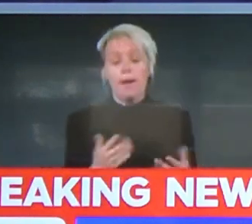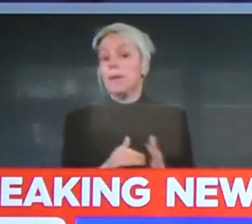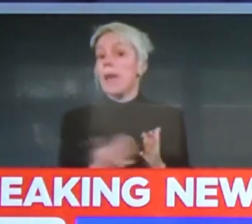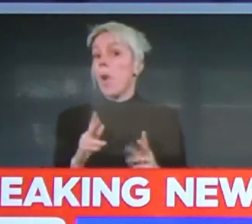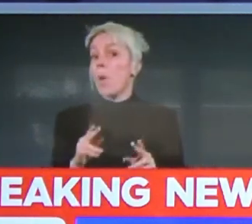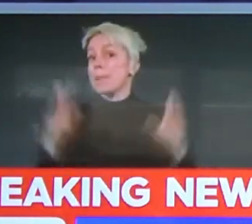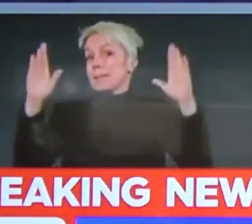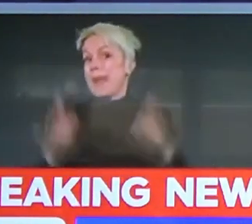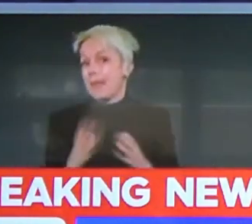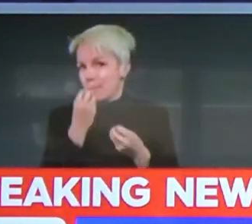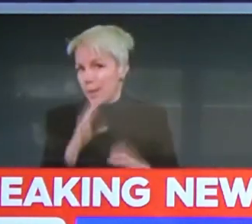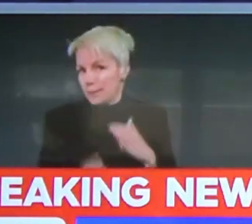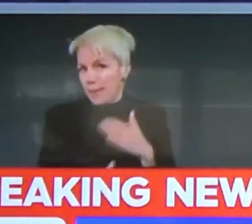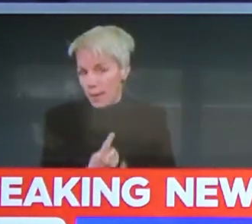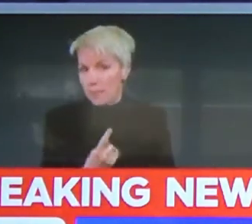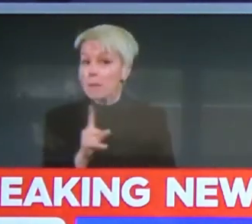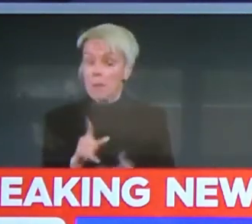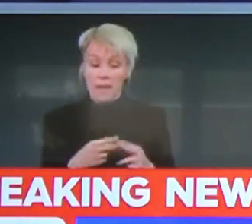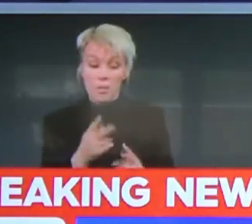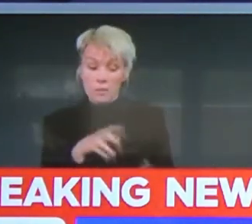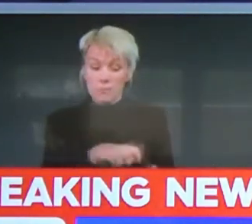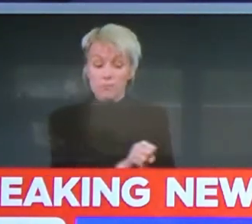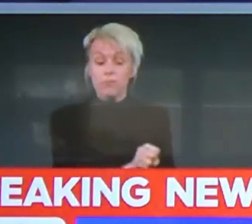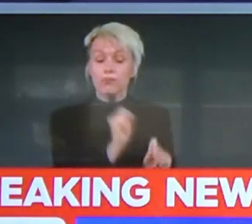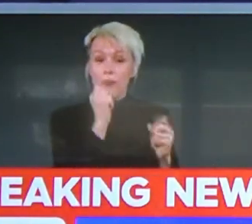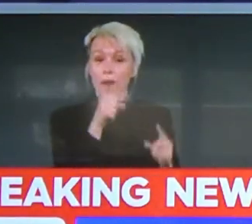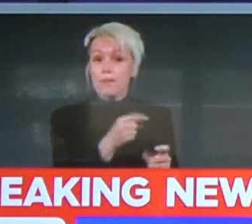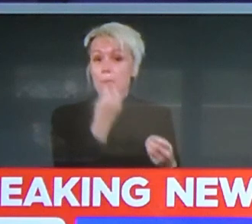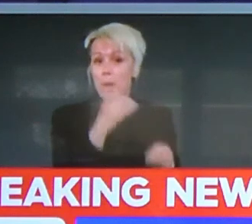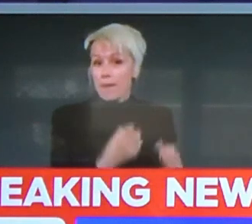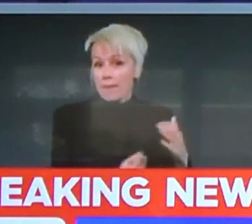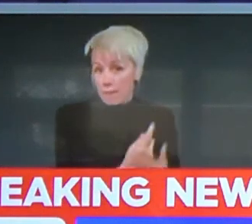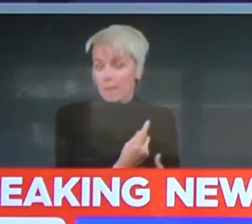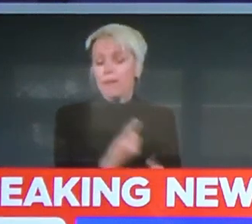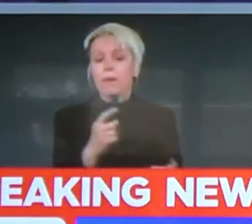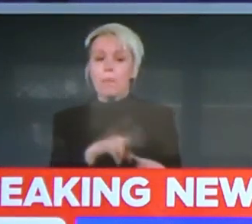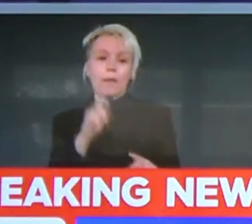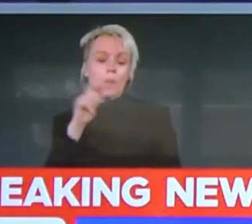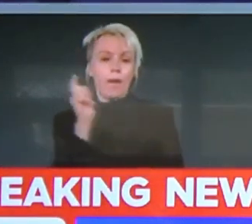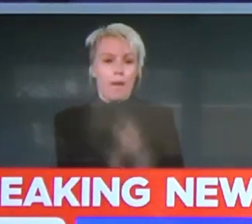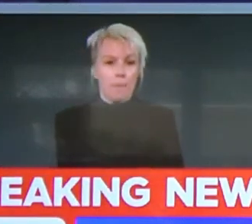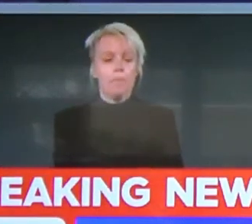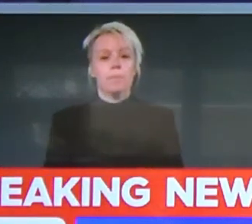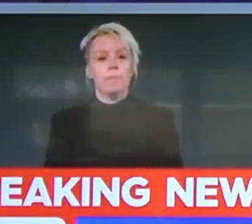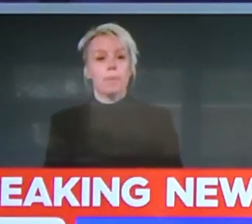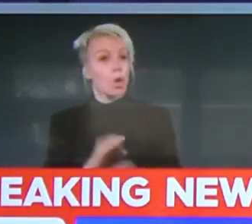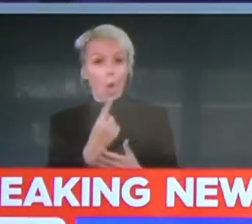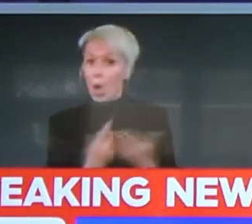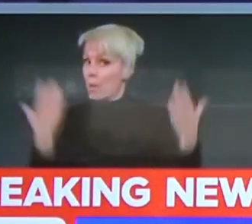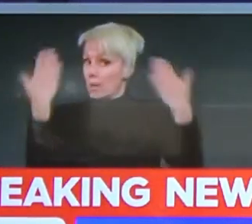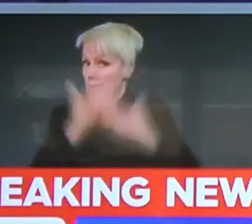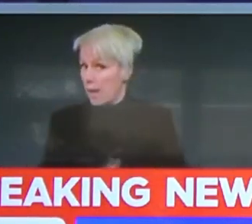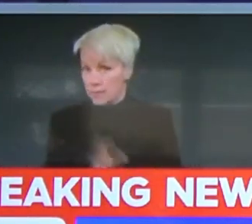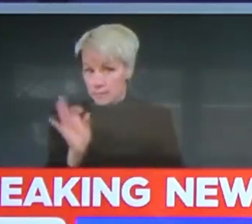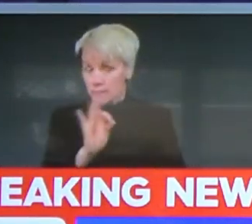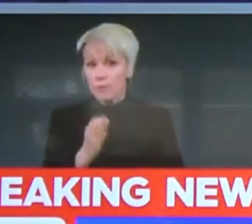that, given the strong message that we've sent about those types of gatherings. And it's not just at night either, by the